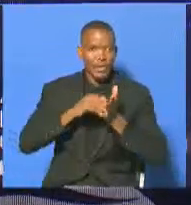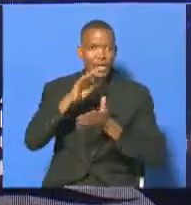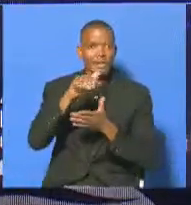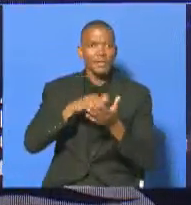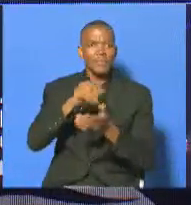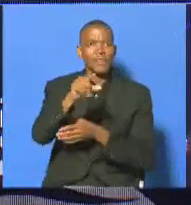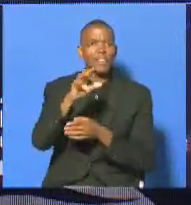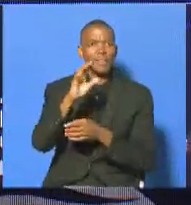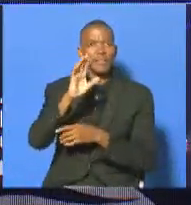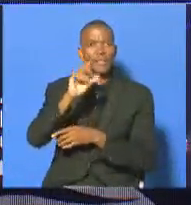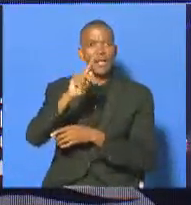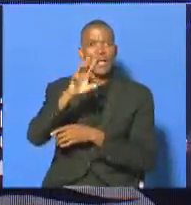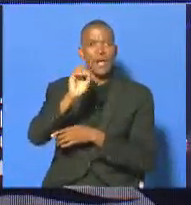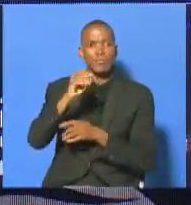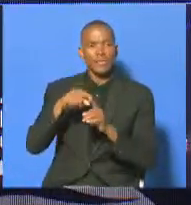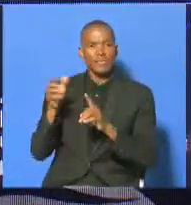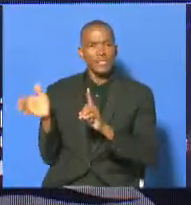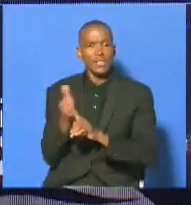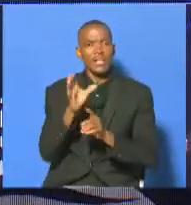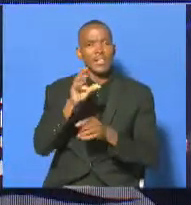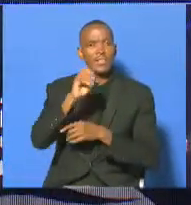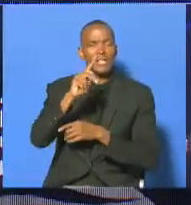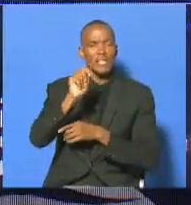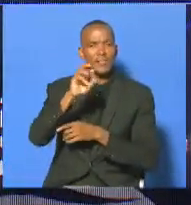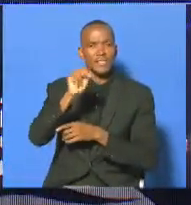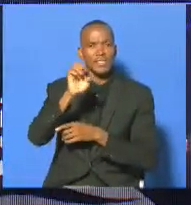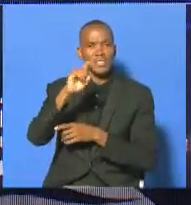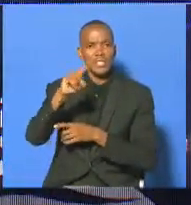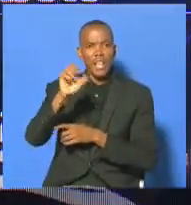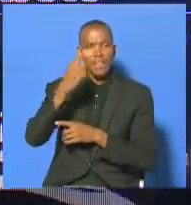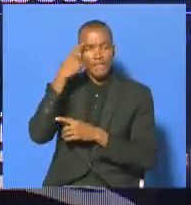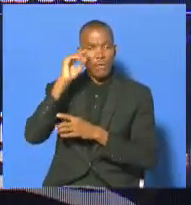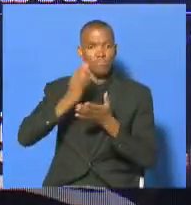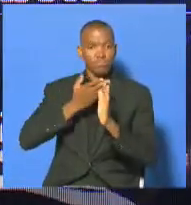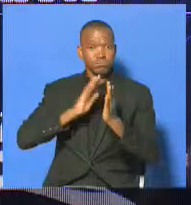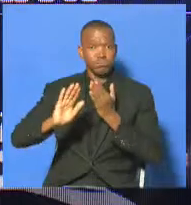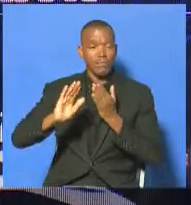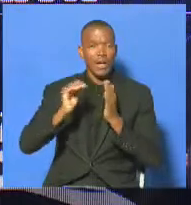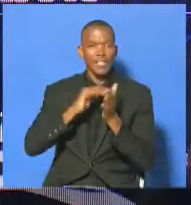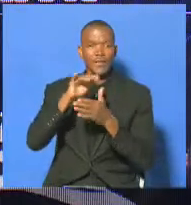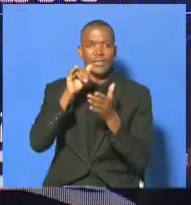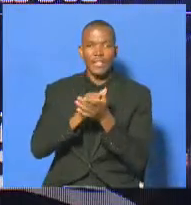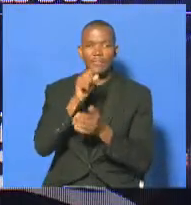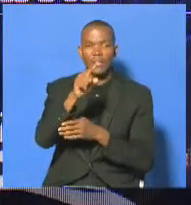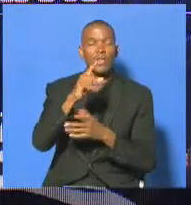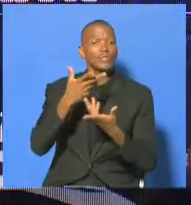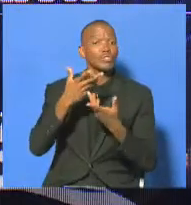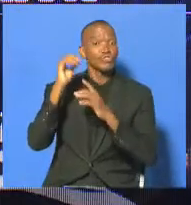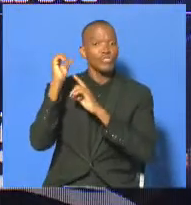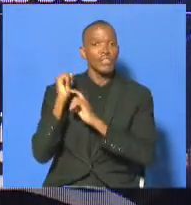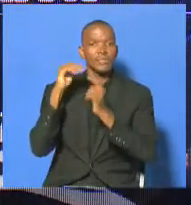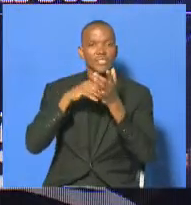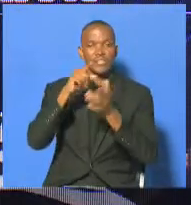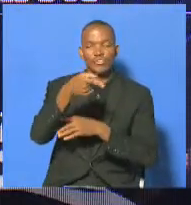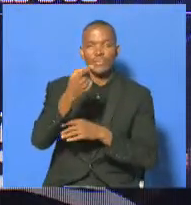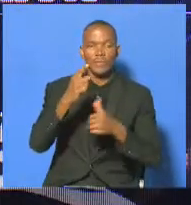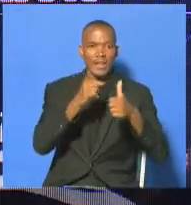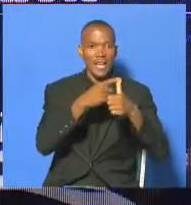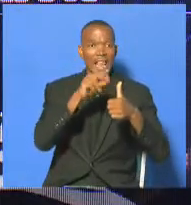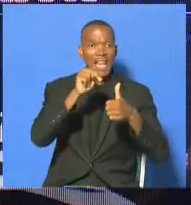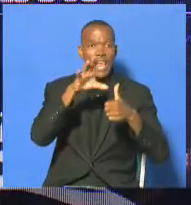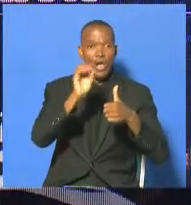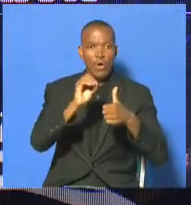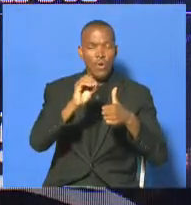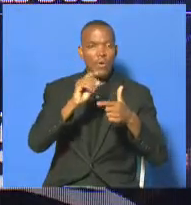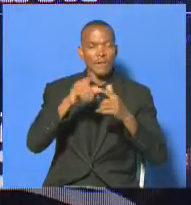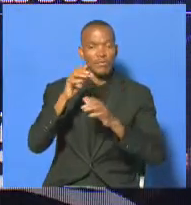tennis sensation Denzel Setso and Kaon Sala of Karate, while the Junior Sportswoman of the Year nominees are Neo